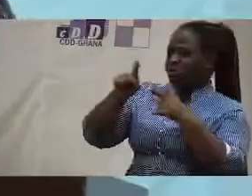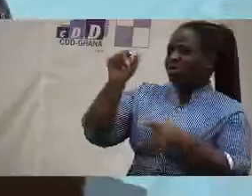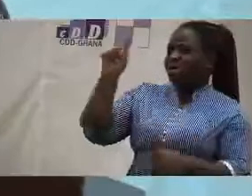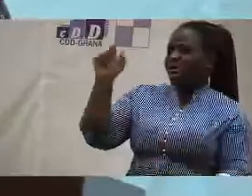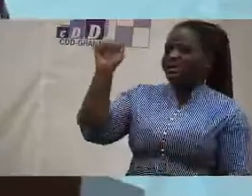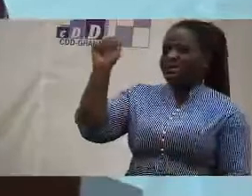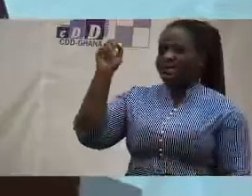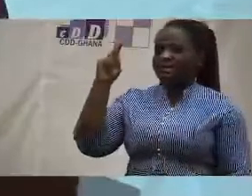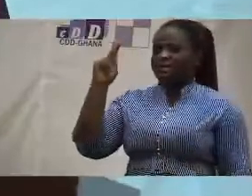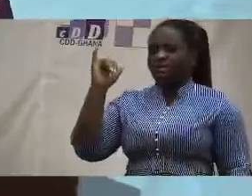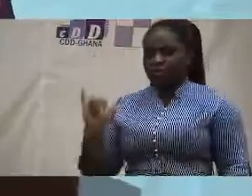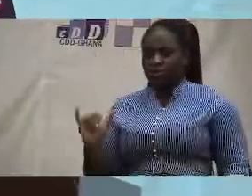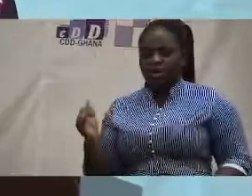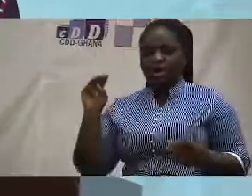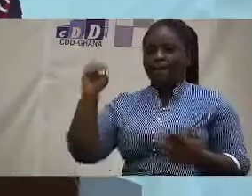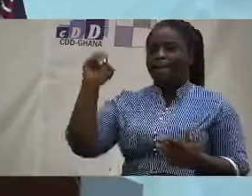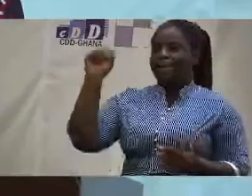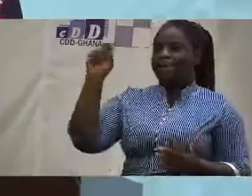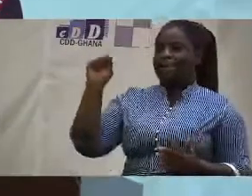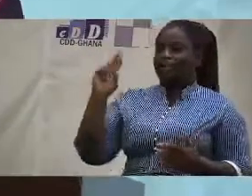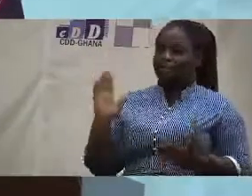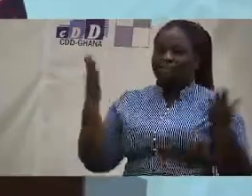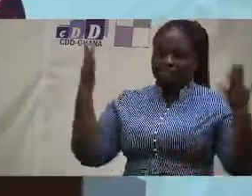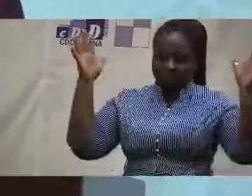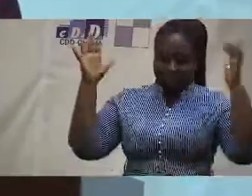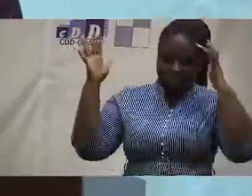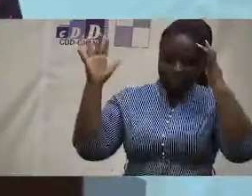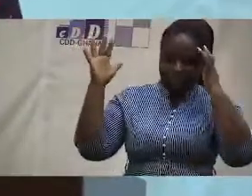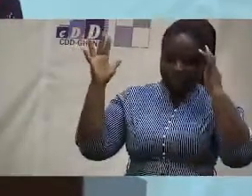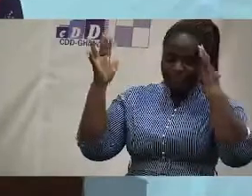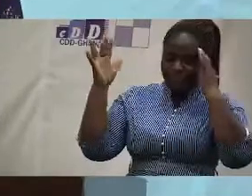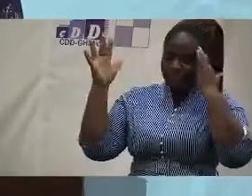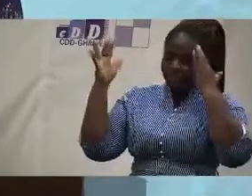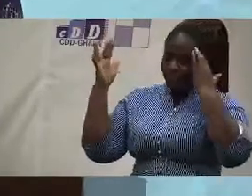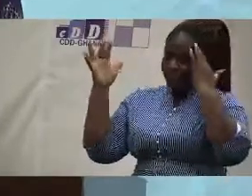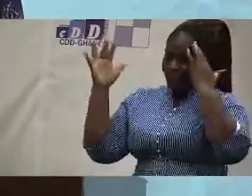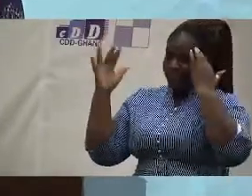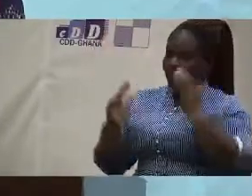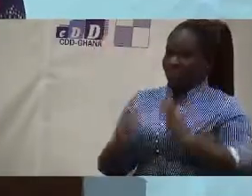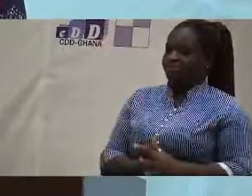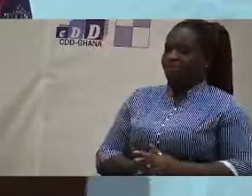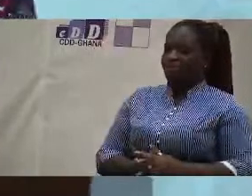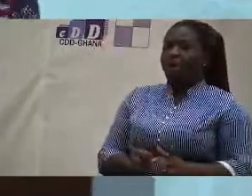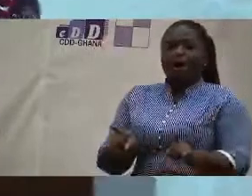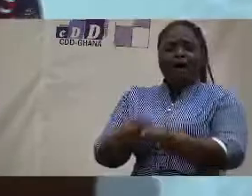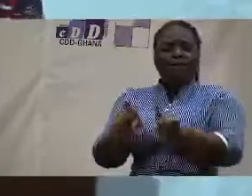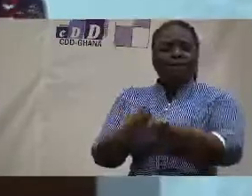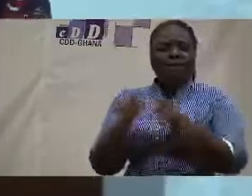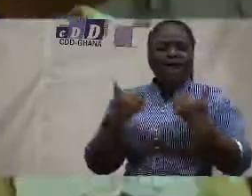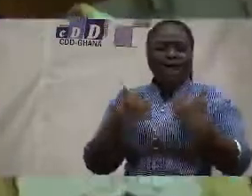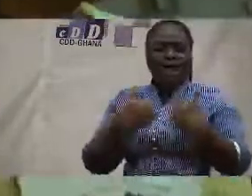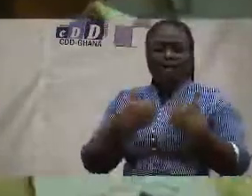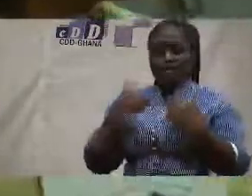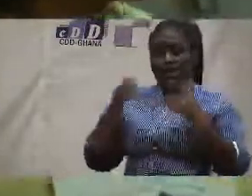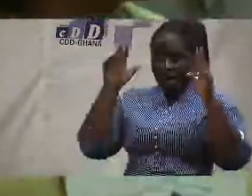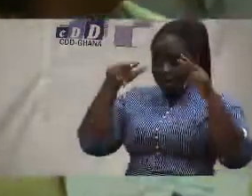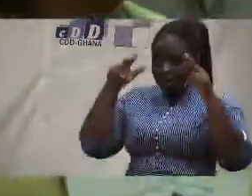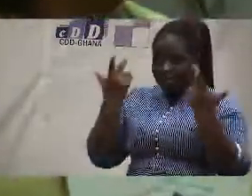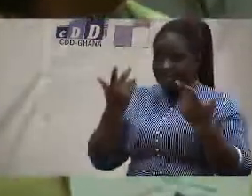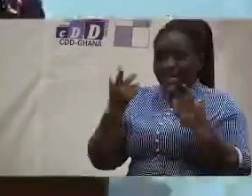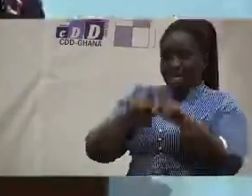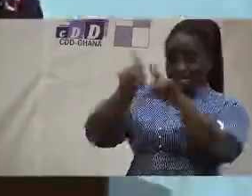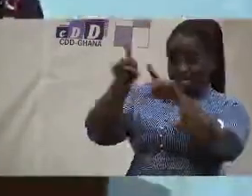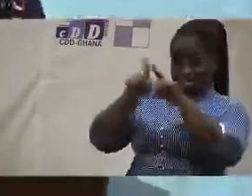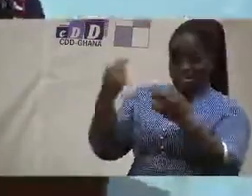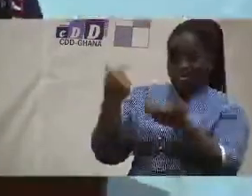May. Also in our midst. Please, let's hear it for her once again. Also with us, I have Alaji Tanko with Star